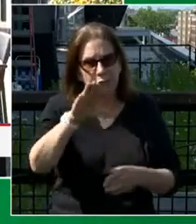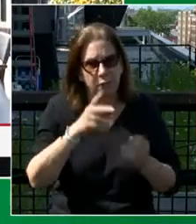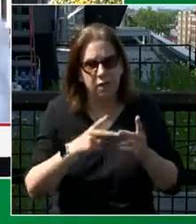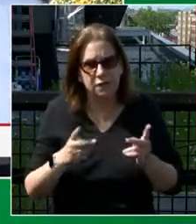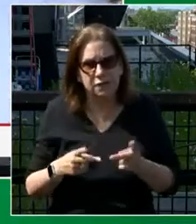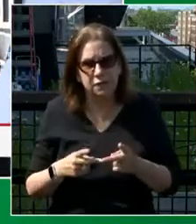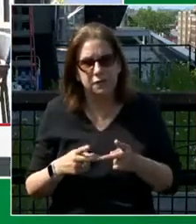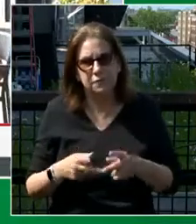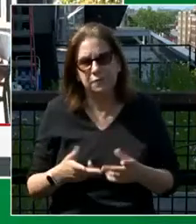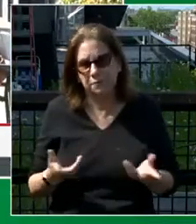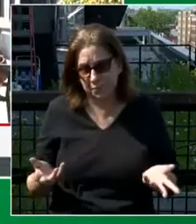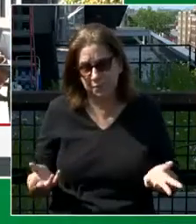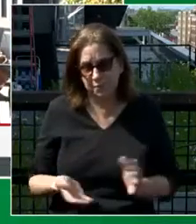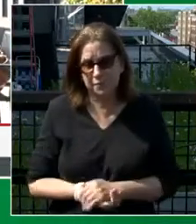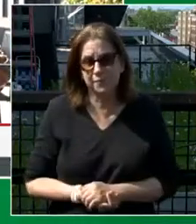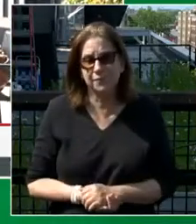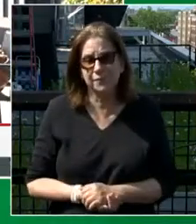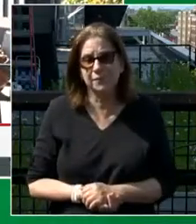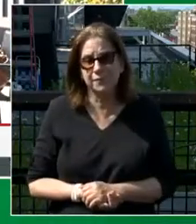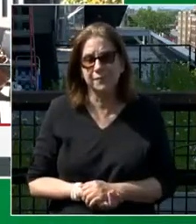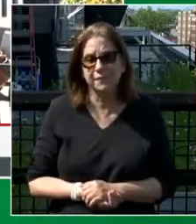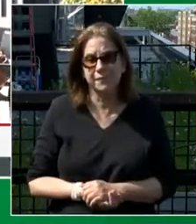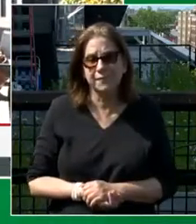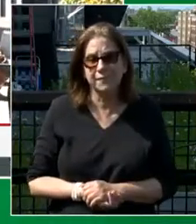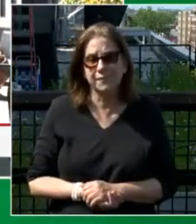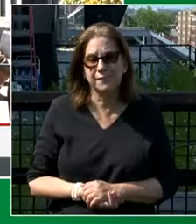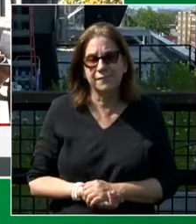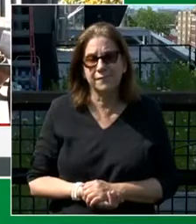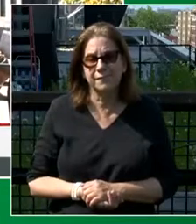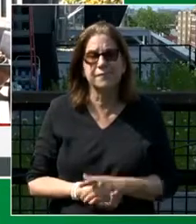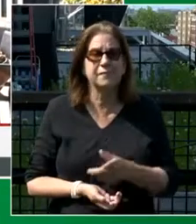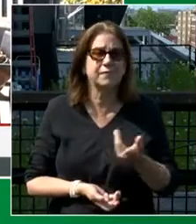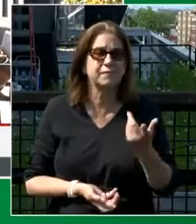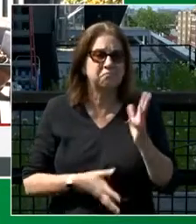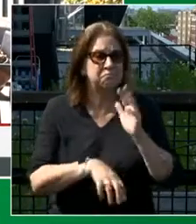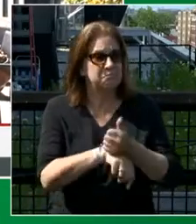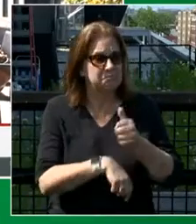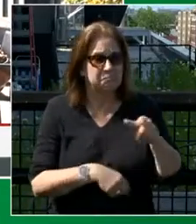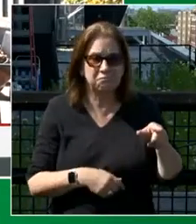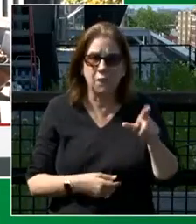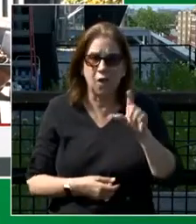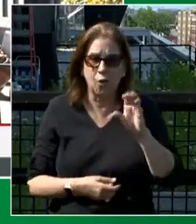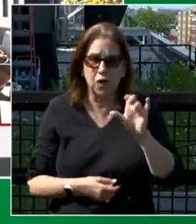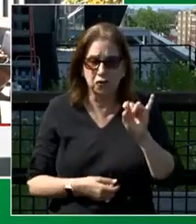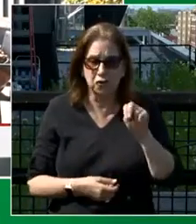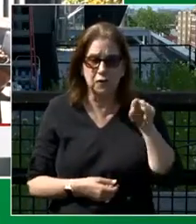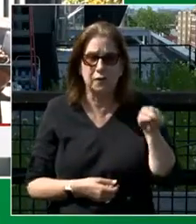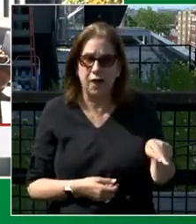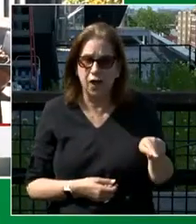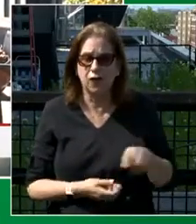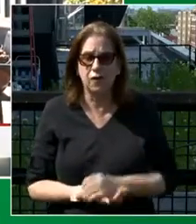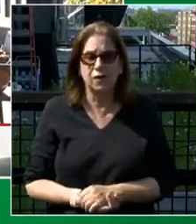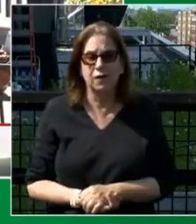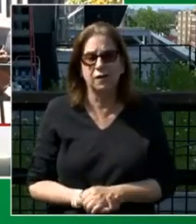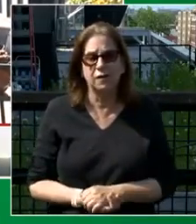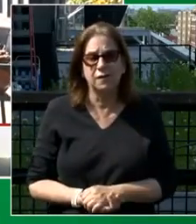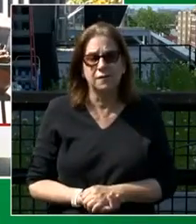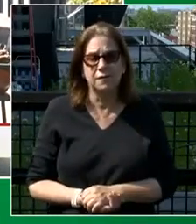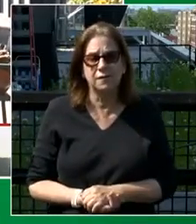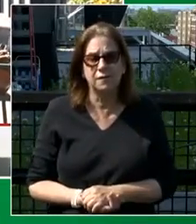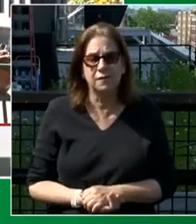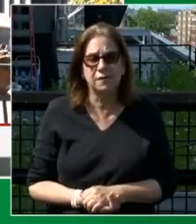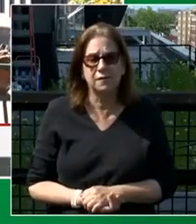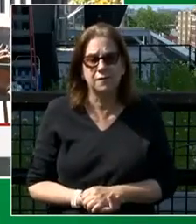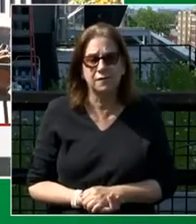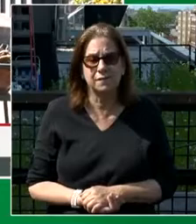important, too, that not just to find locations for vaccine clinic, but also to help us really find how we're going to invite people,